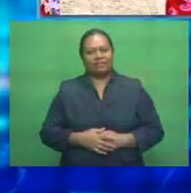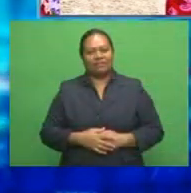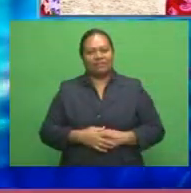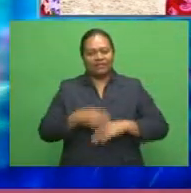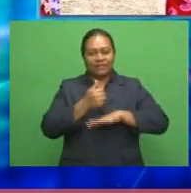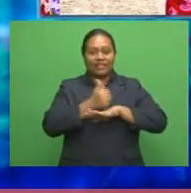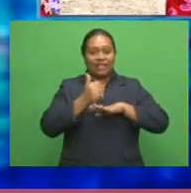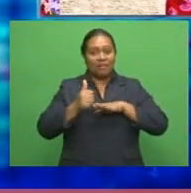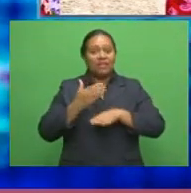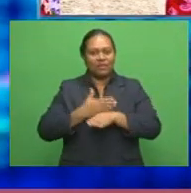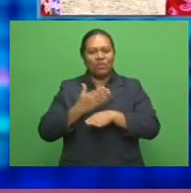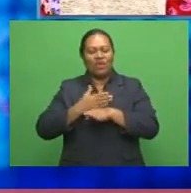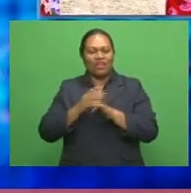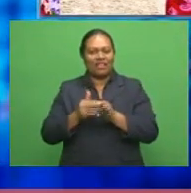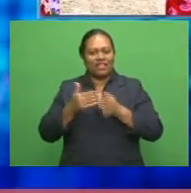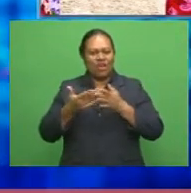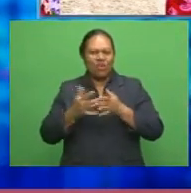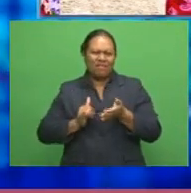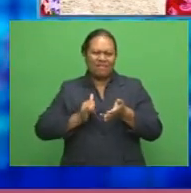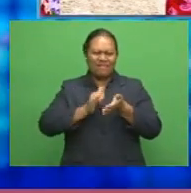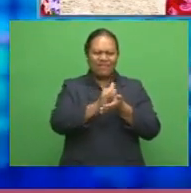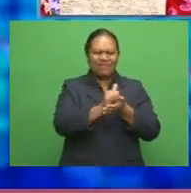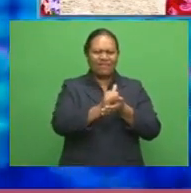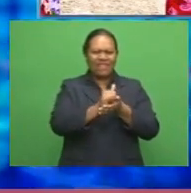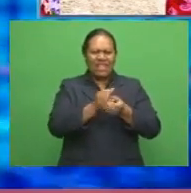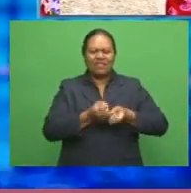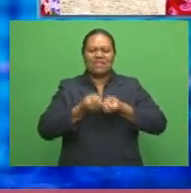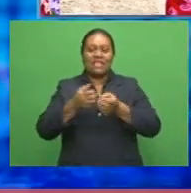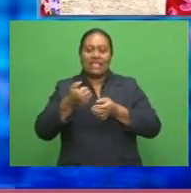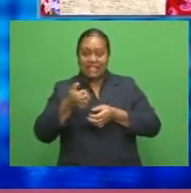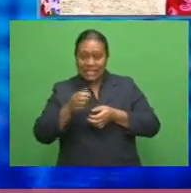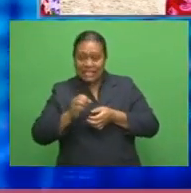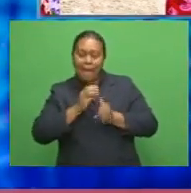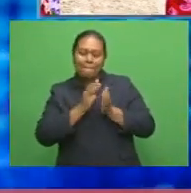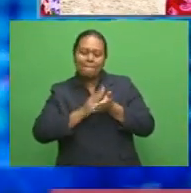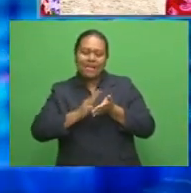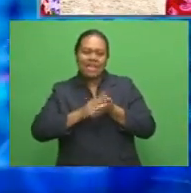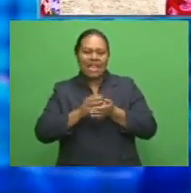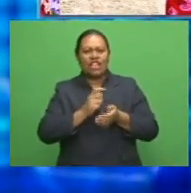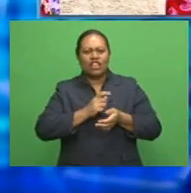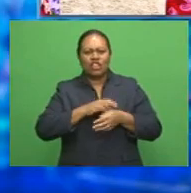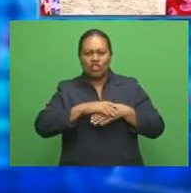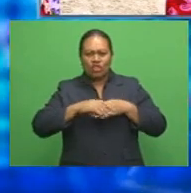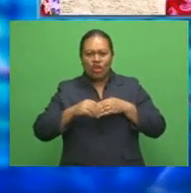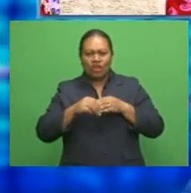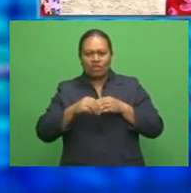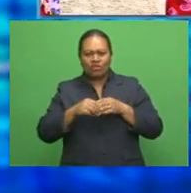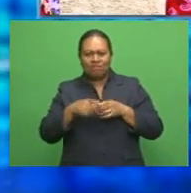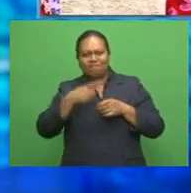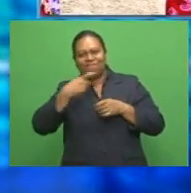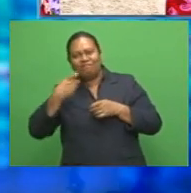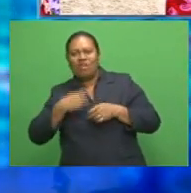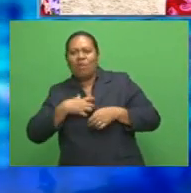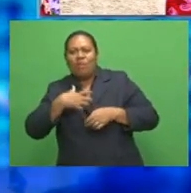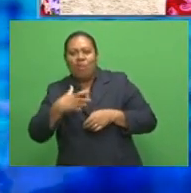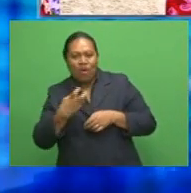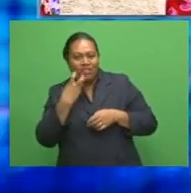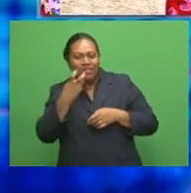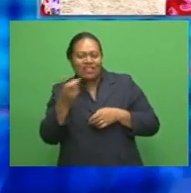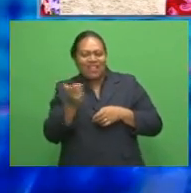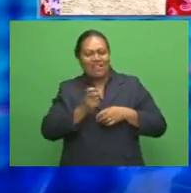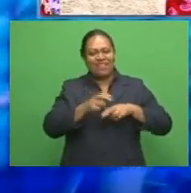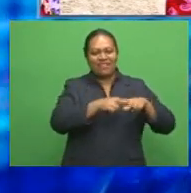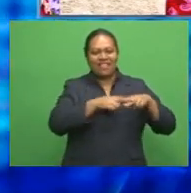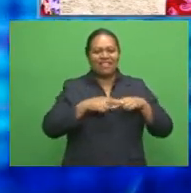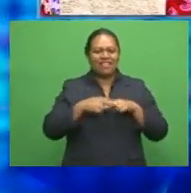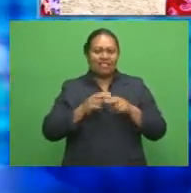The government is working with Fiji Airways and is offering $60 million to stimulate demand and attract tourists back to the country. Fiji Airways